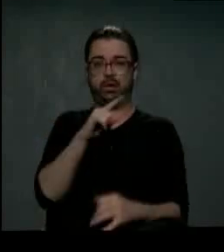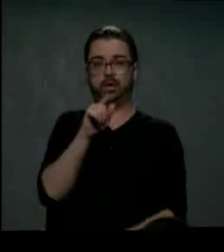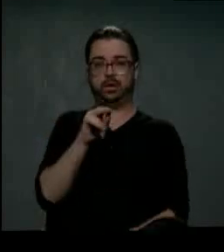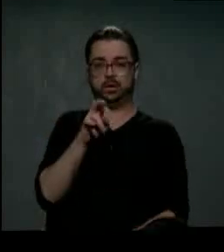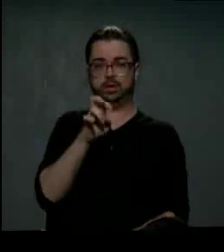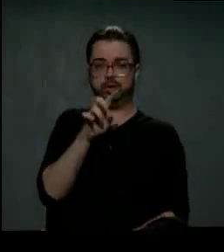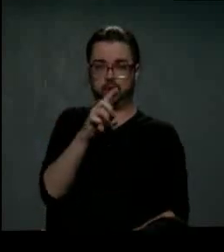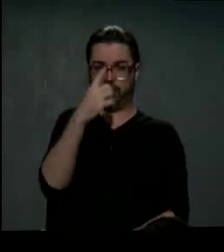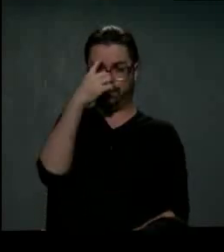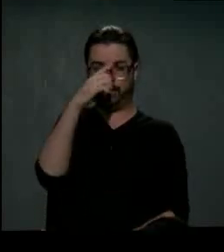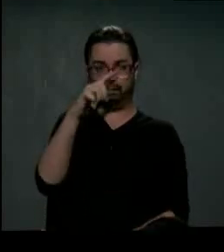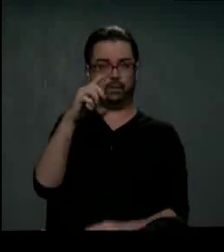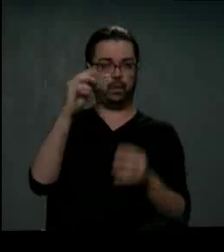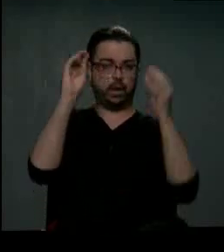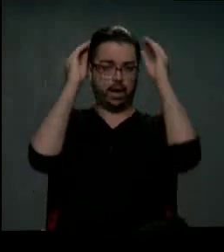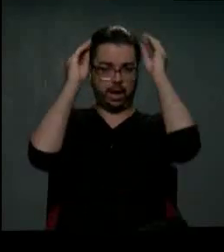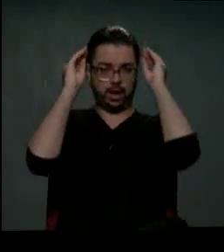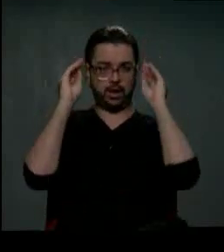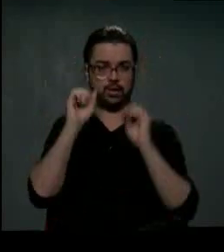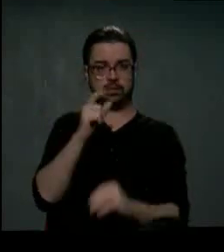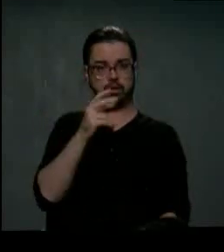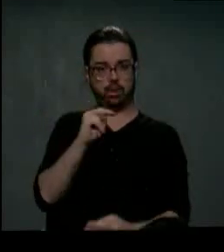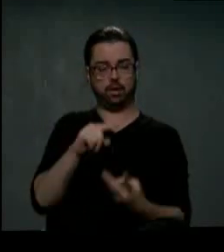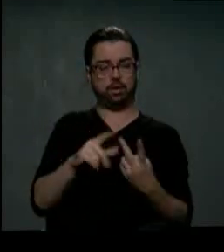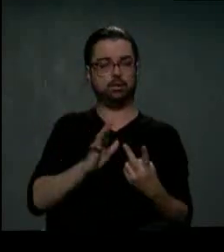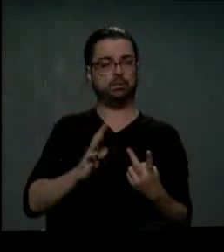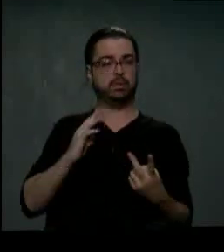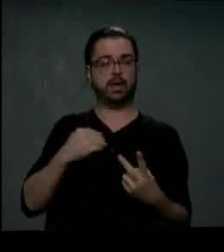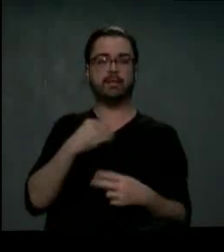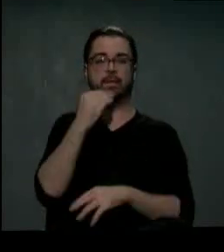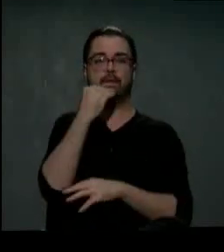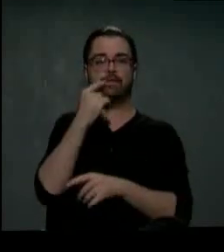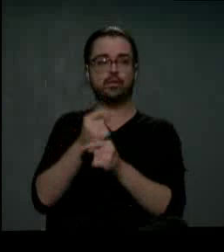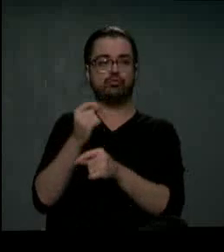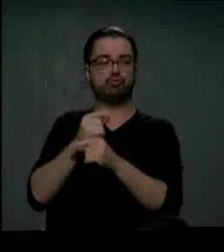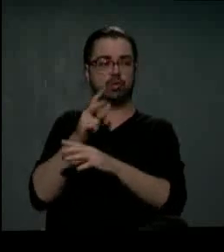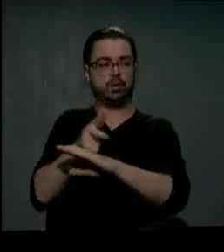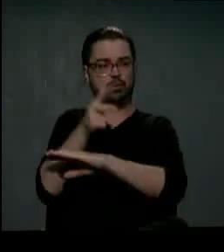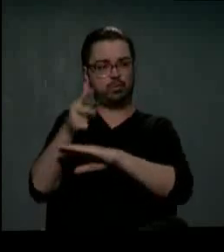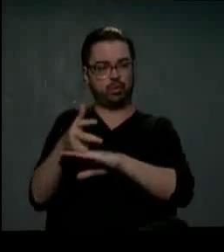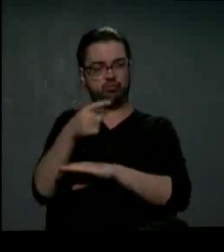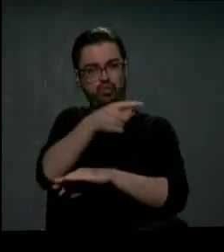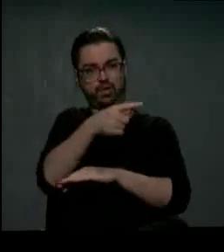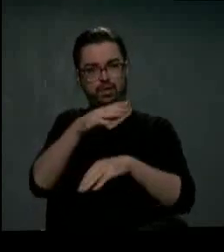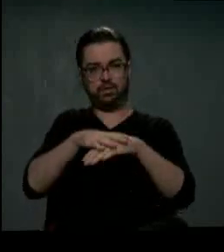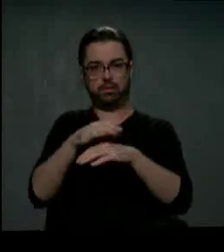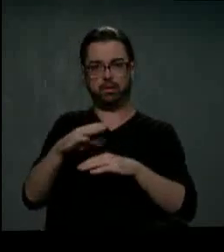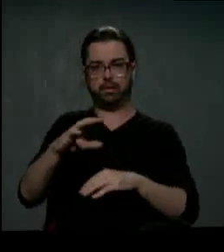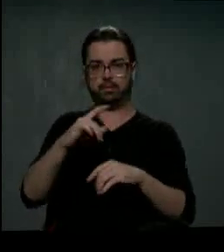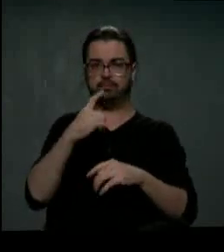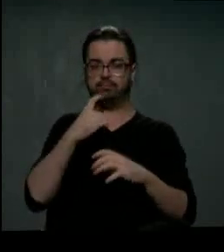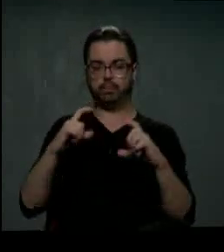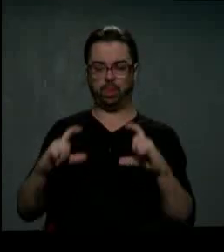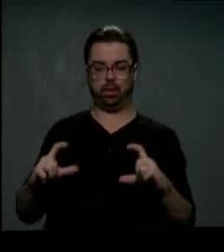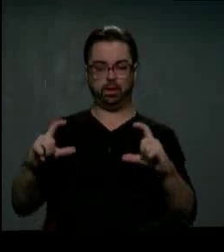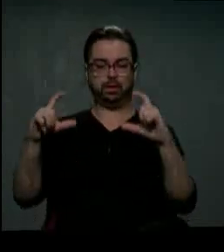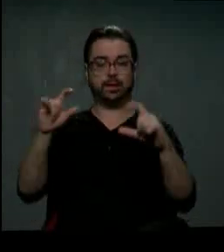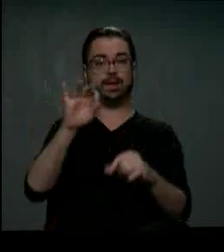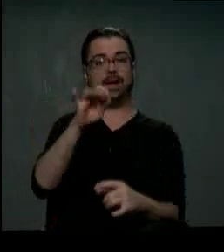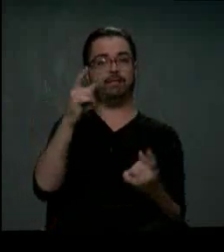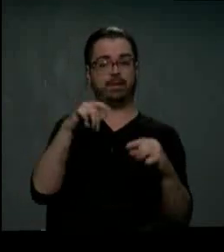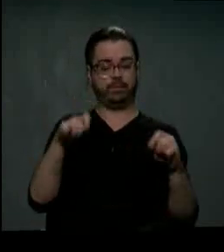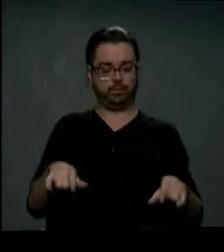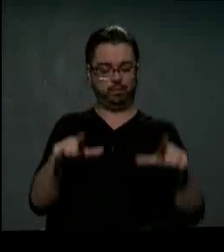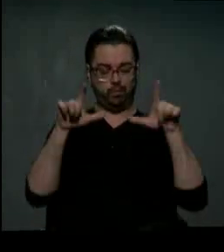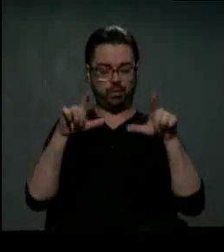hair salon, and there used to be a food truck that parked right there on top of those blocks that you saw. If you Google Earth